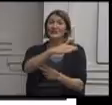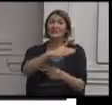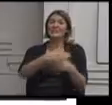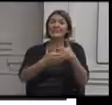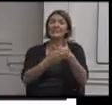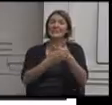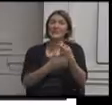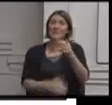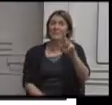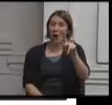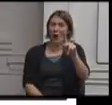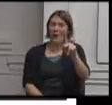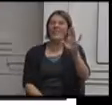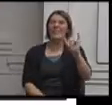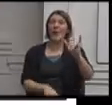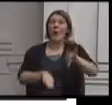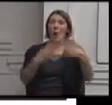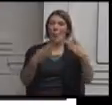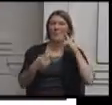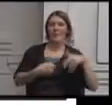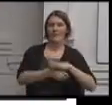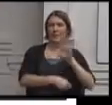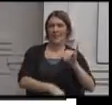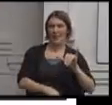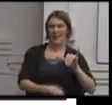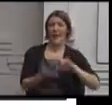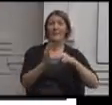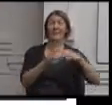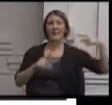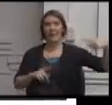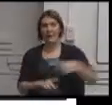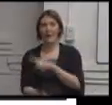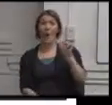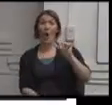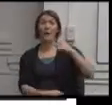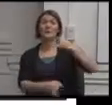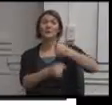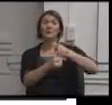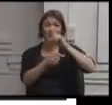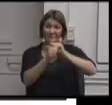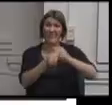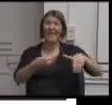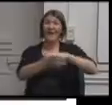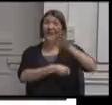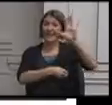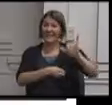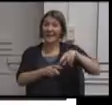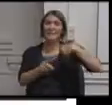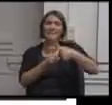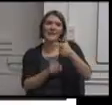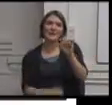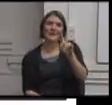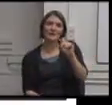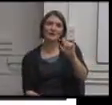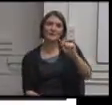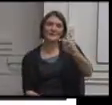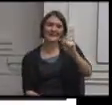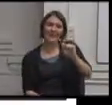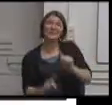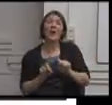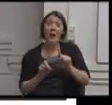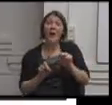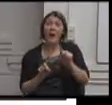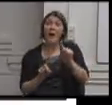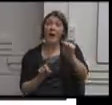response area was increased to include Maple Street up to the Austin School, all of Guilford Street, and everything off